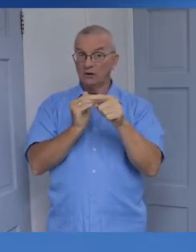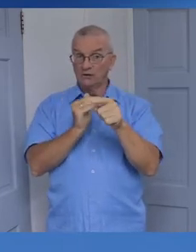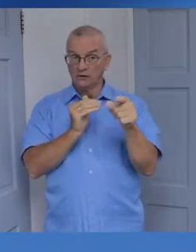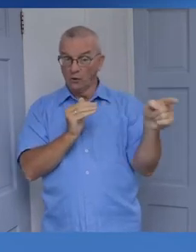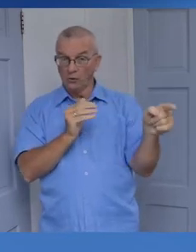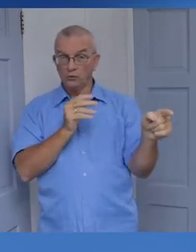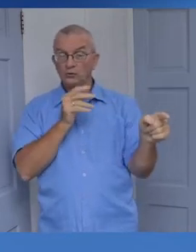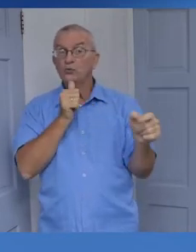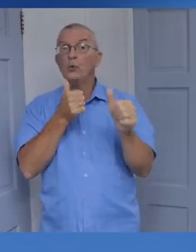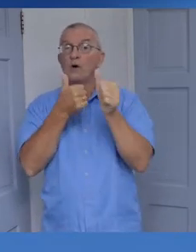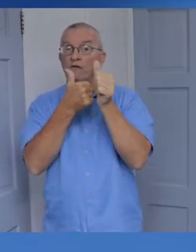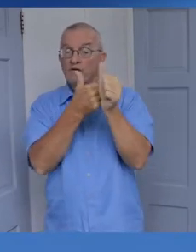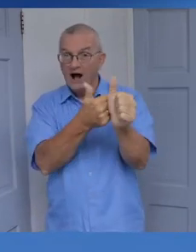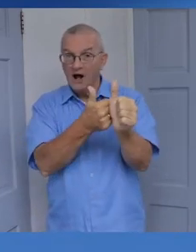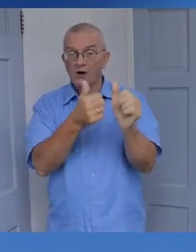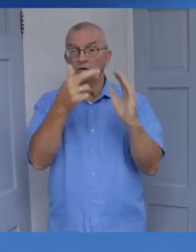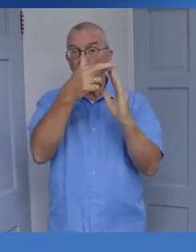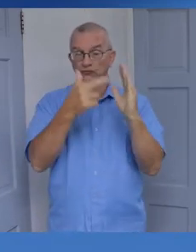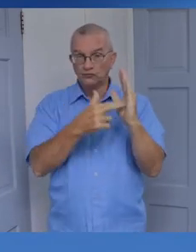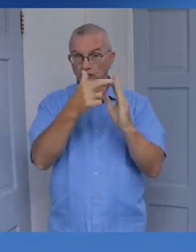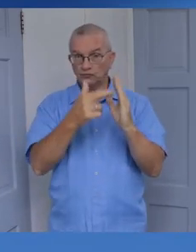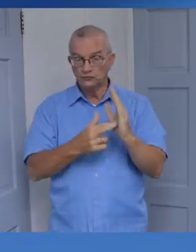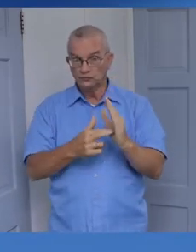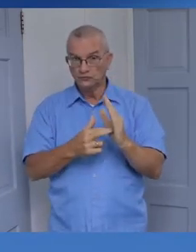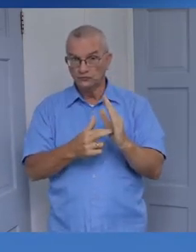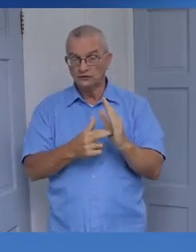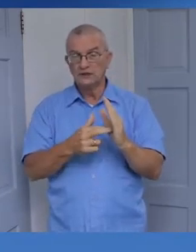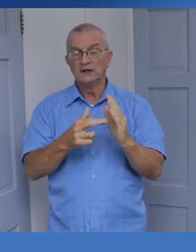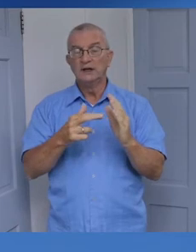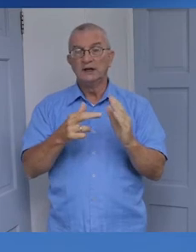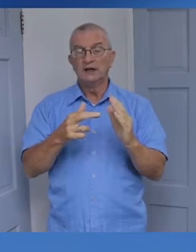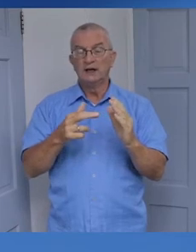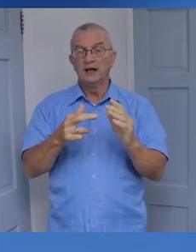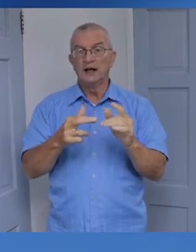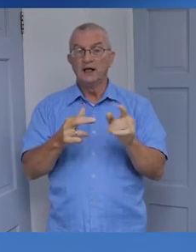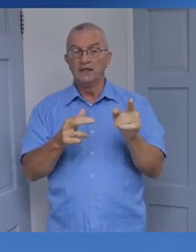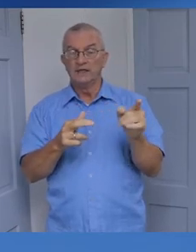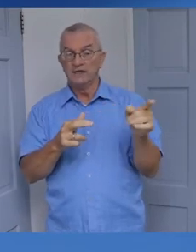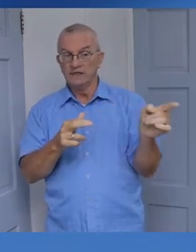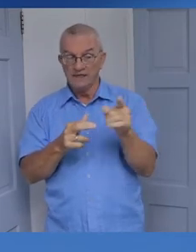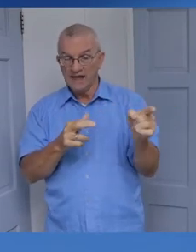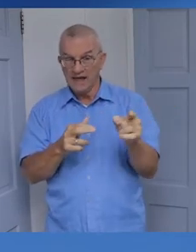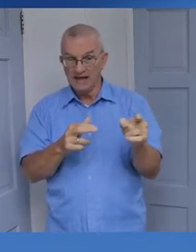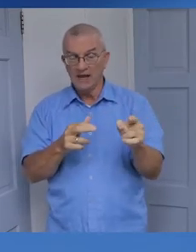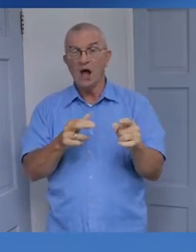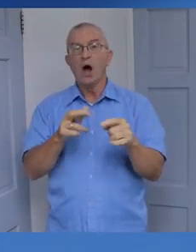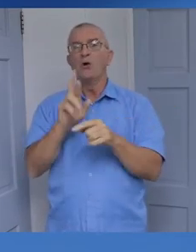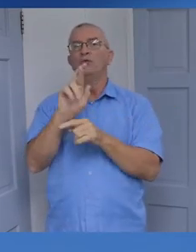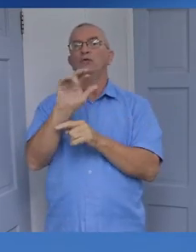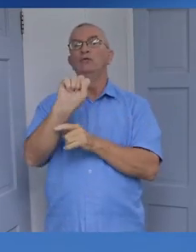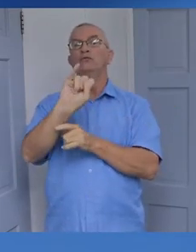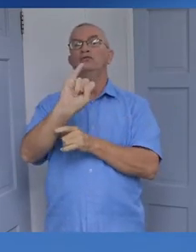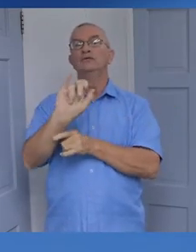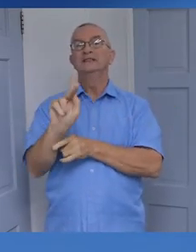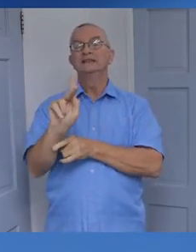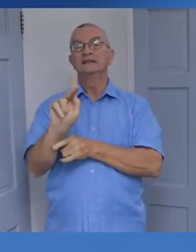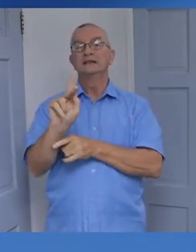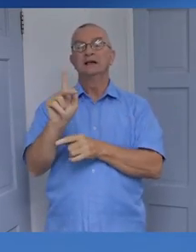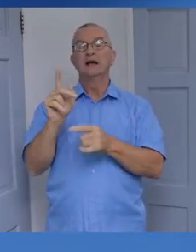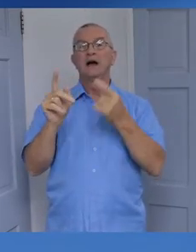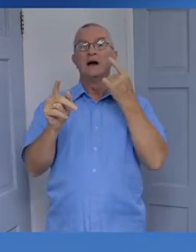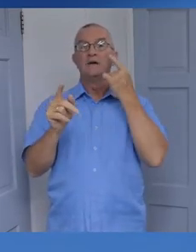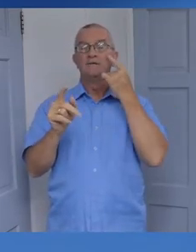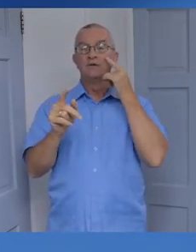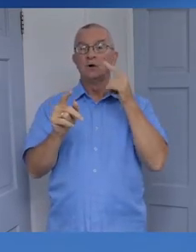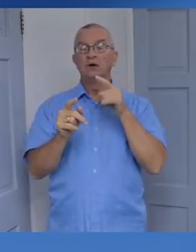be placed at unnecessary risk. From the inception, you were all told that